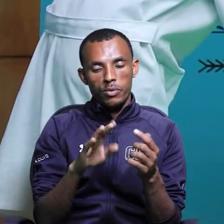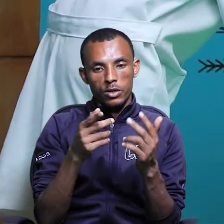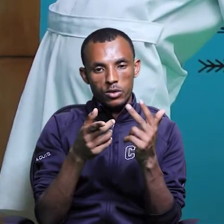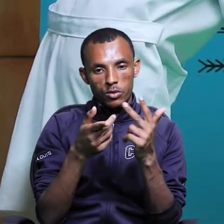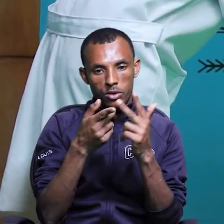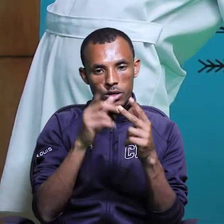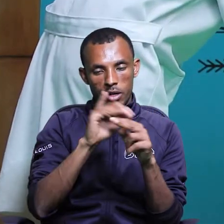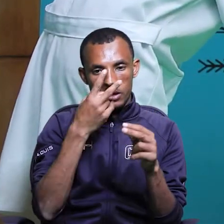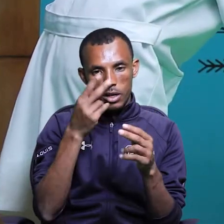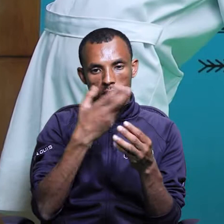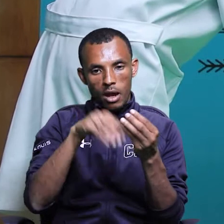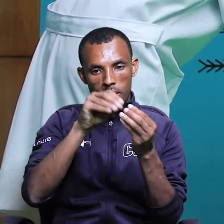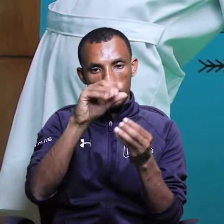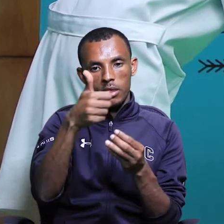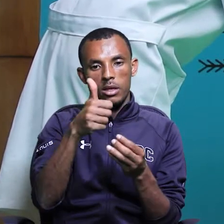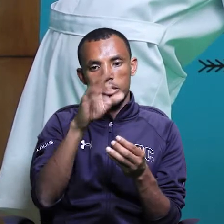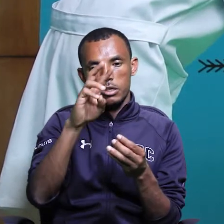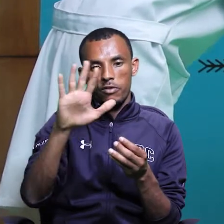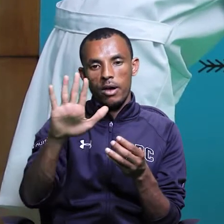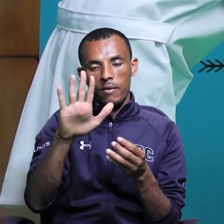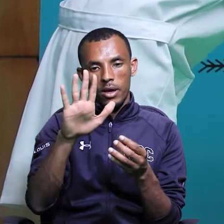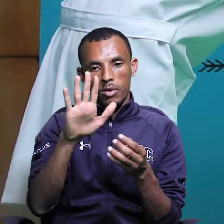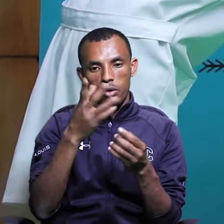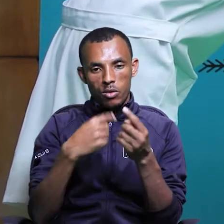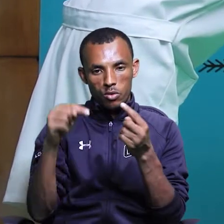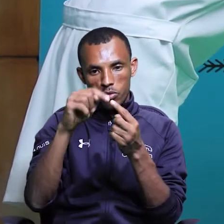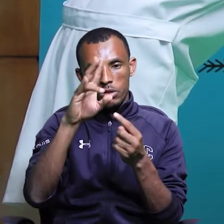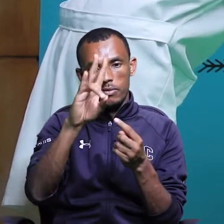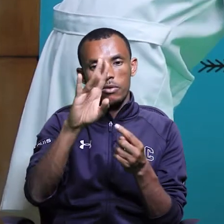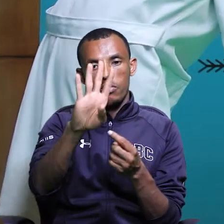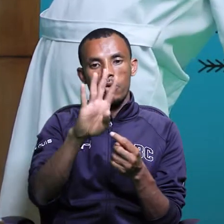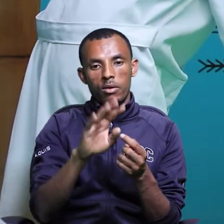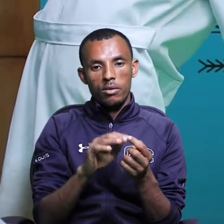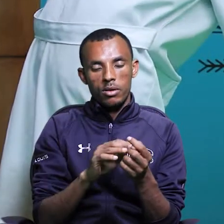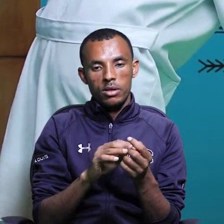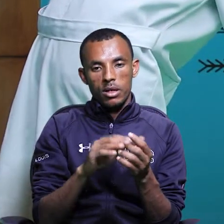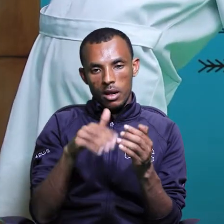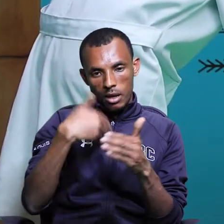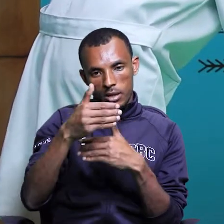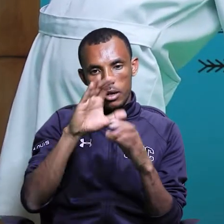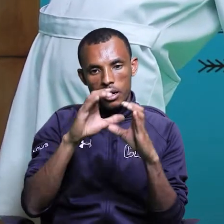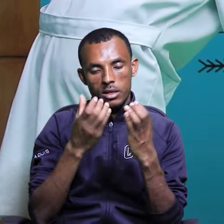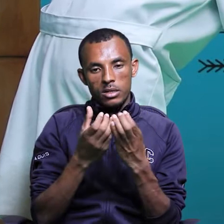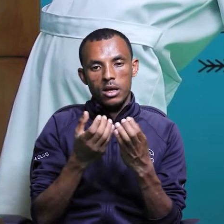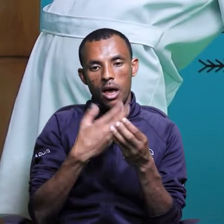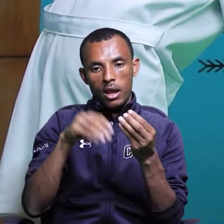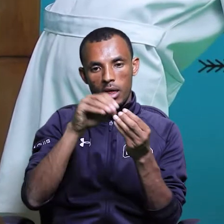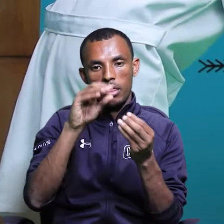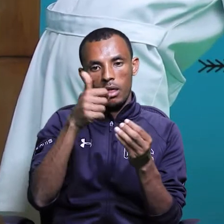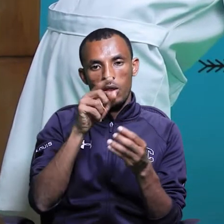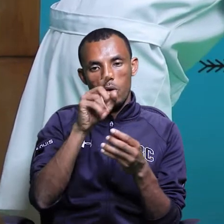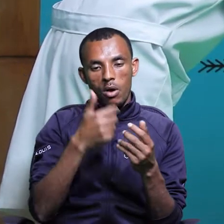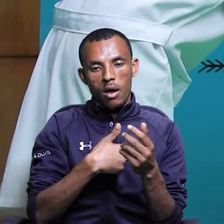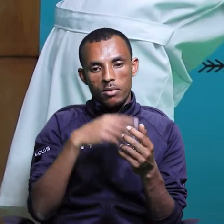Third class, add 10, 65 to 74. Next class, by adding 10, you have